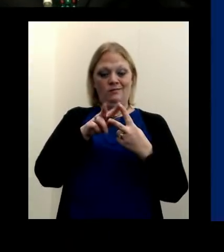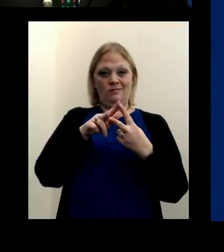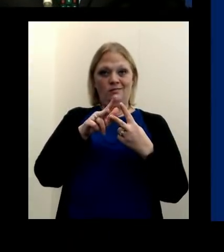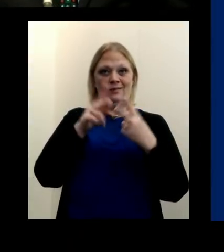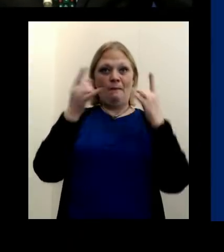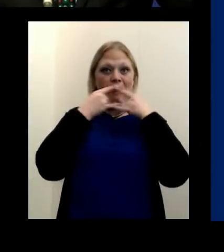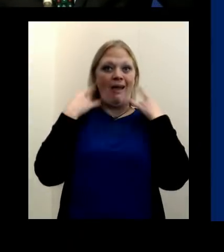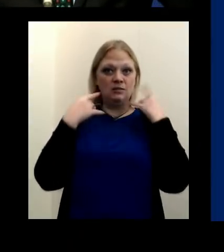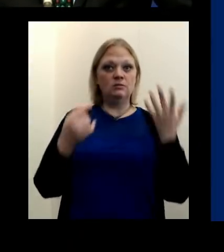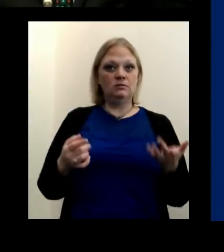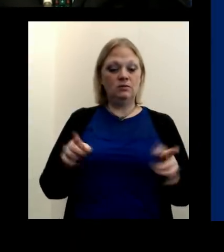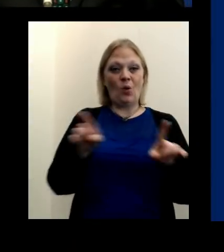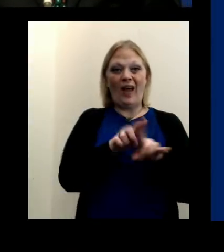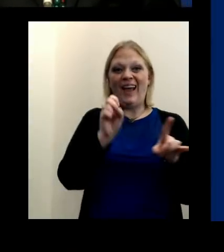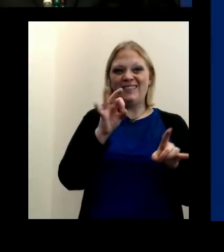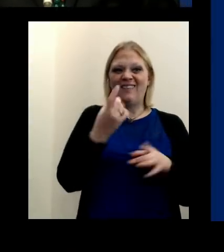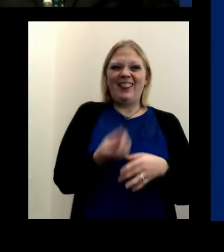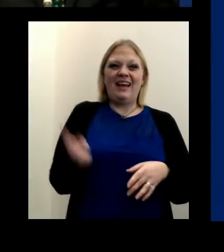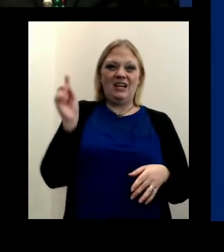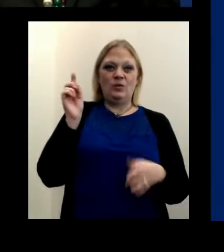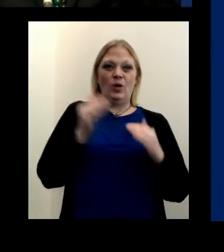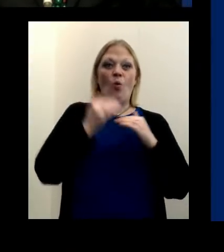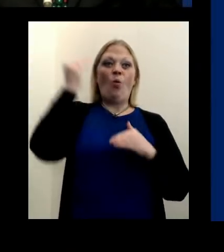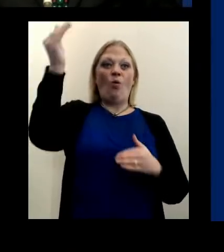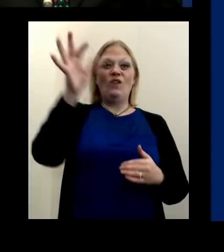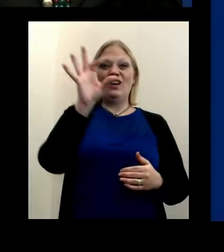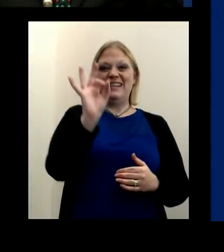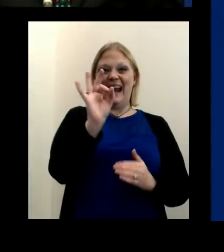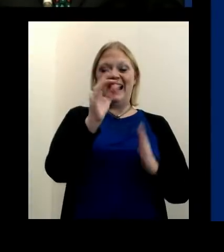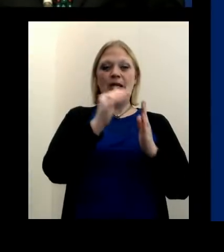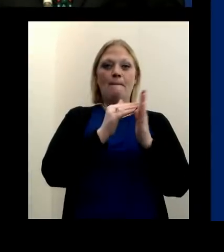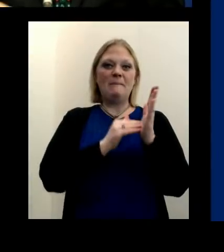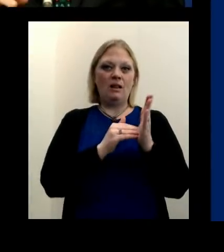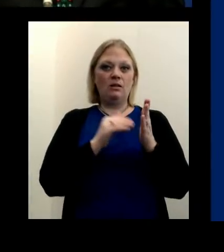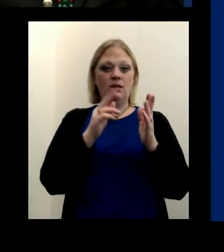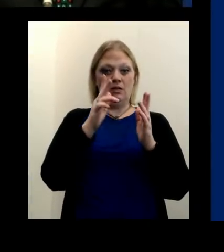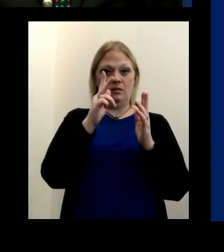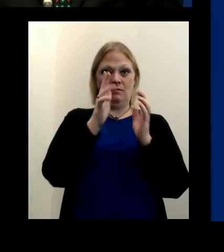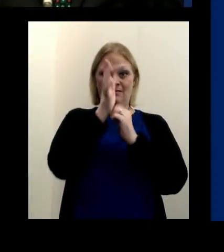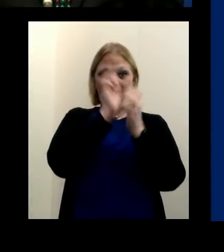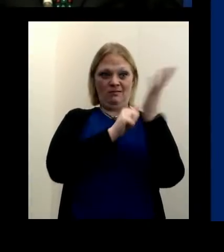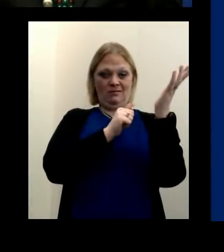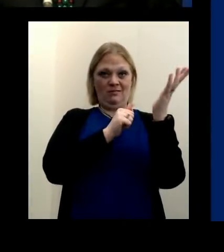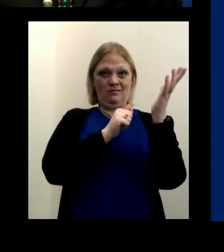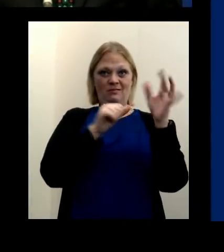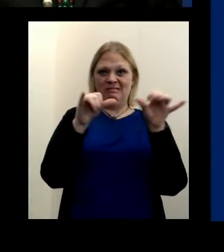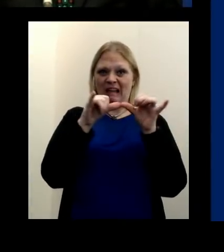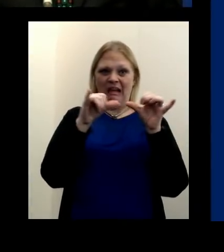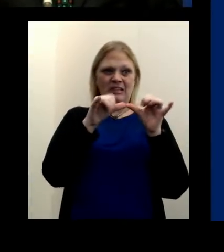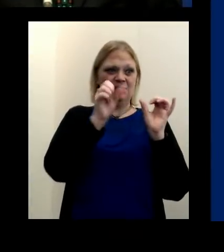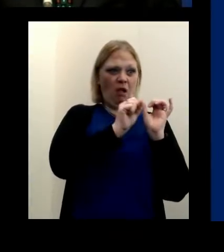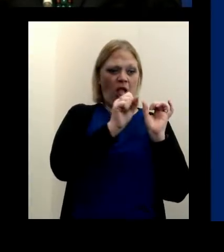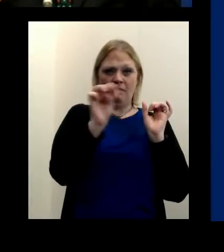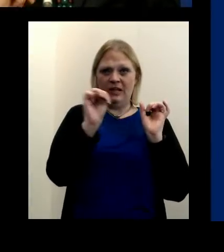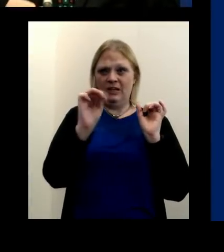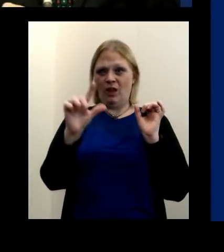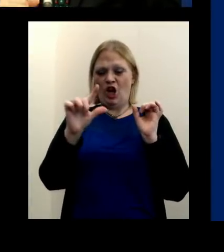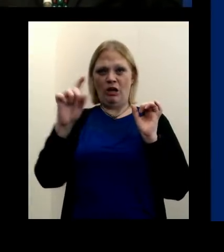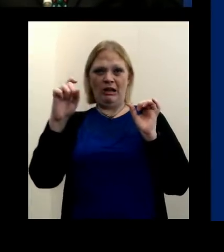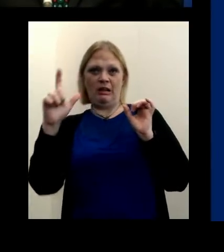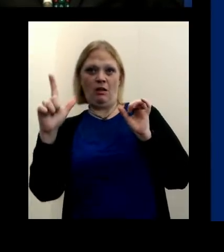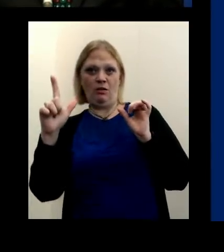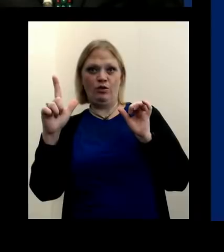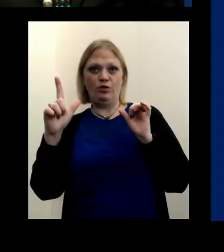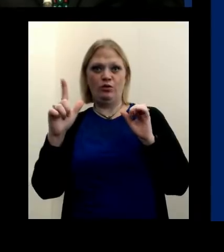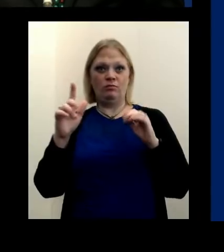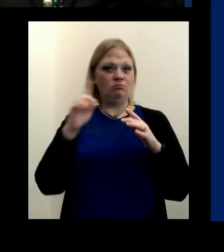week, we had over 9 million pairs of nitrile gloves, all sizes, small, medium, large, extra large.